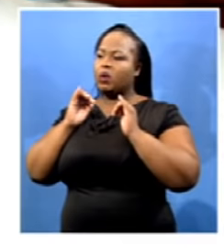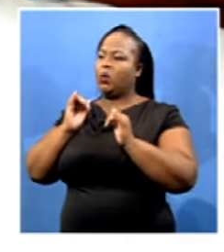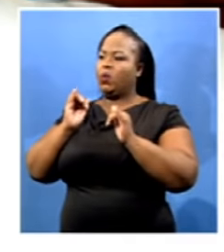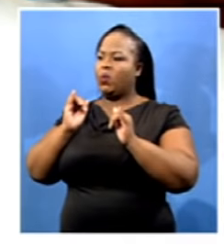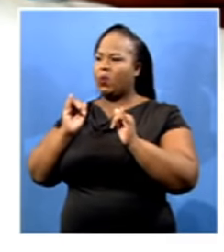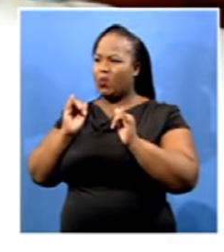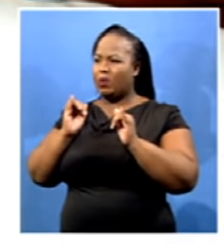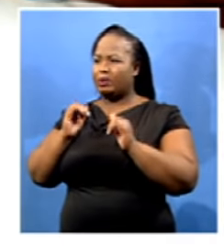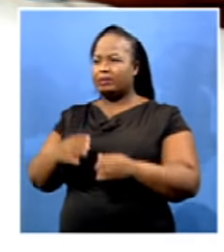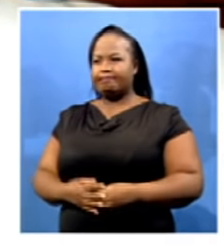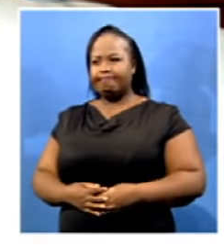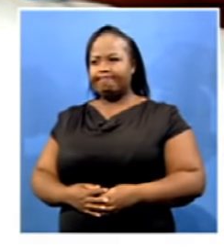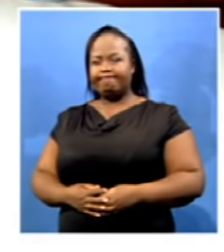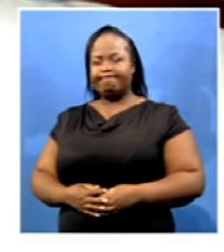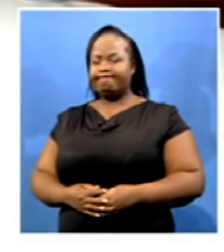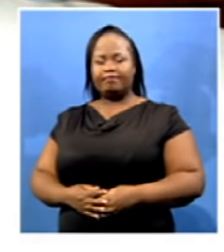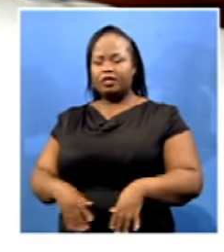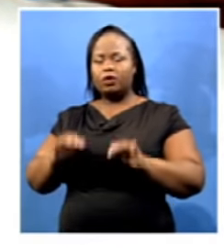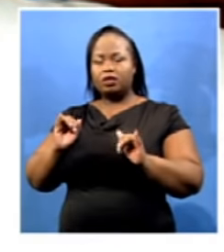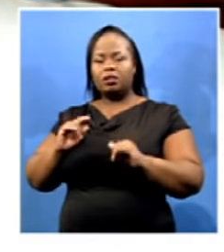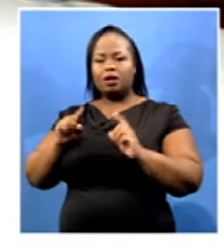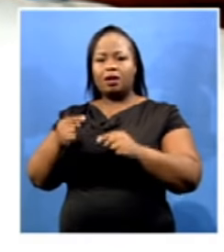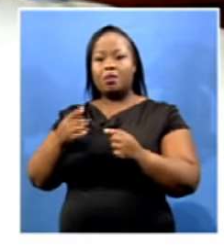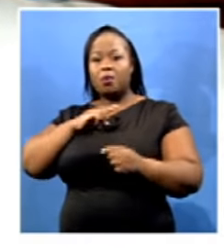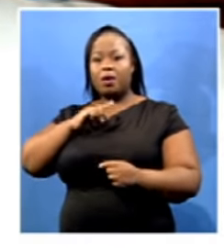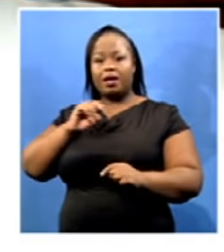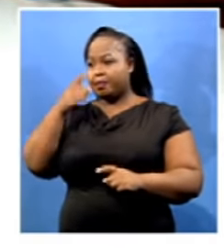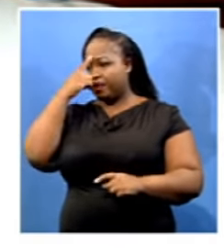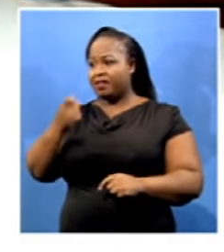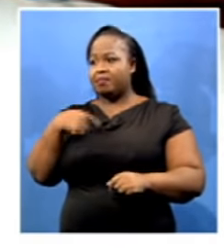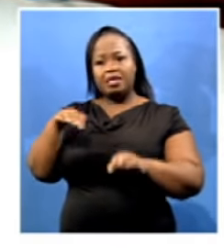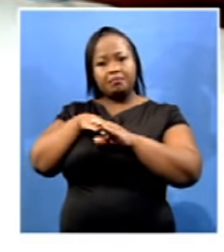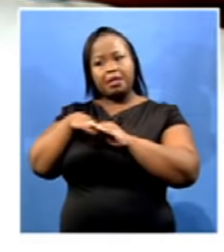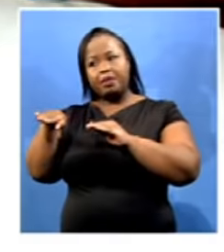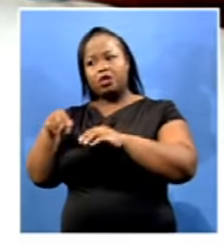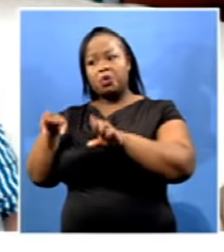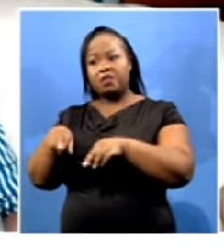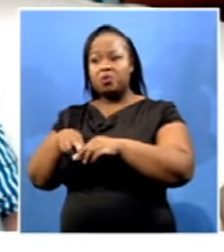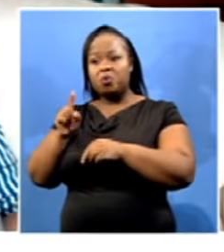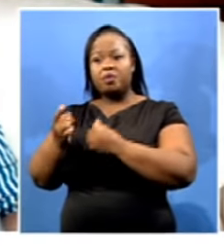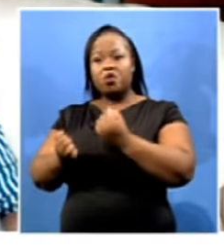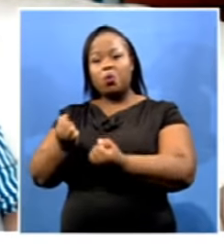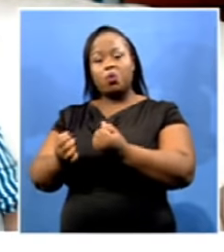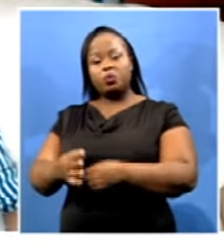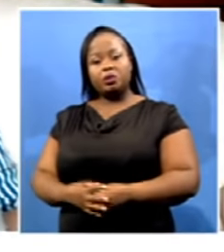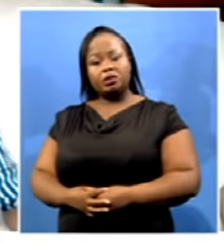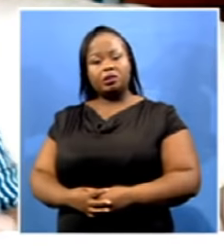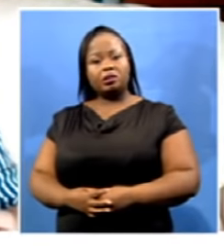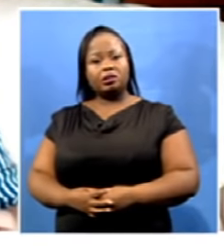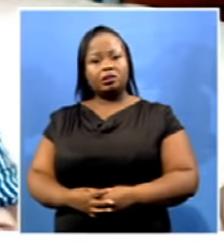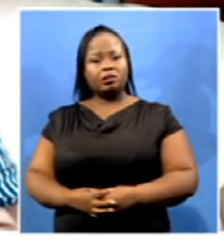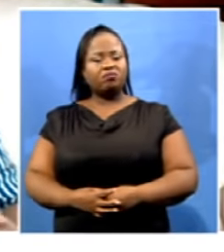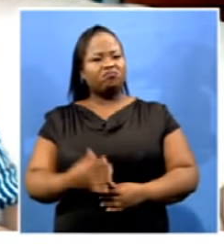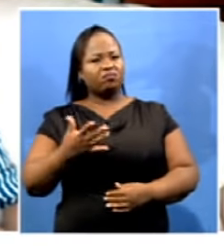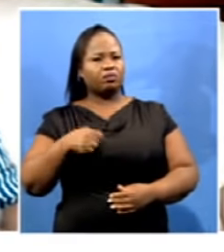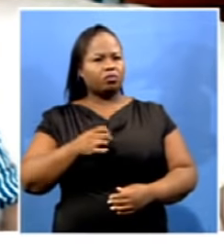was unspeakable point where they stopped. I had to actually leave the room at one stage. Yeah. So what we know